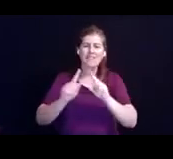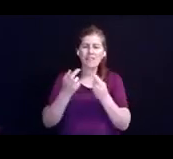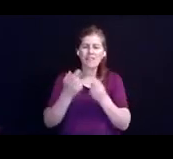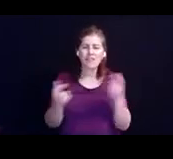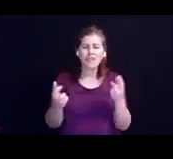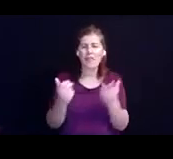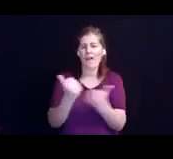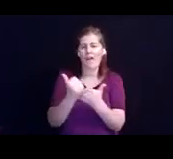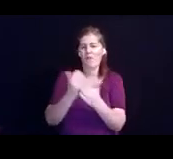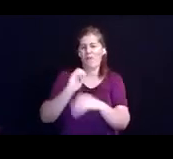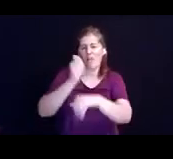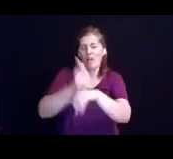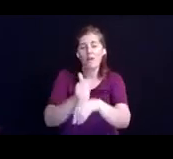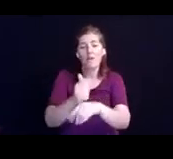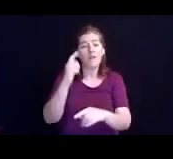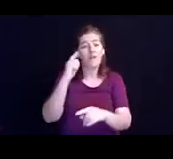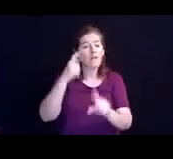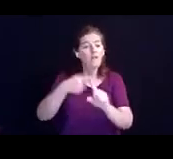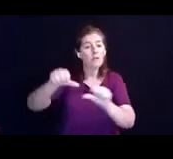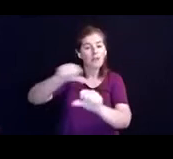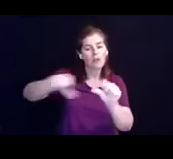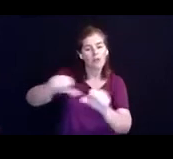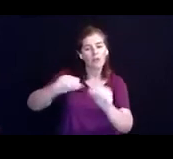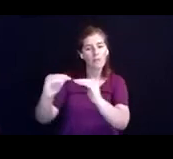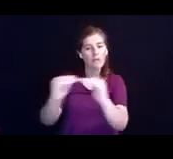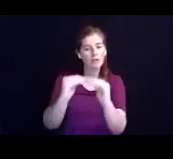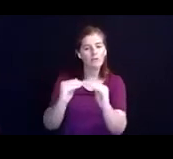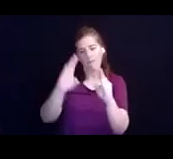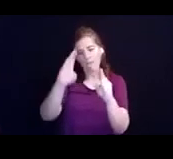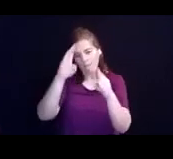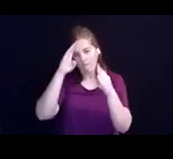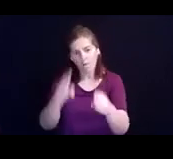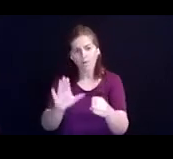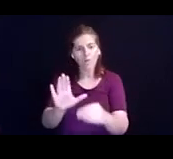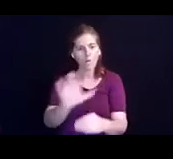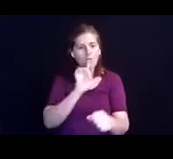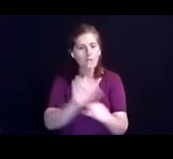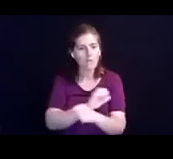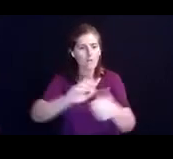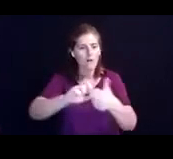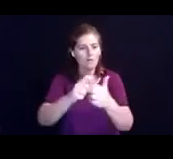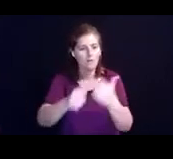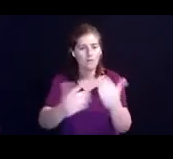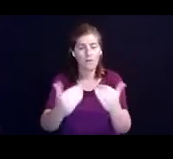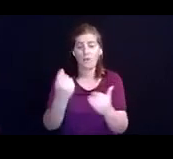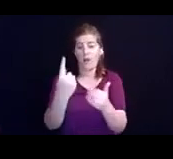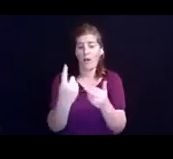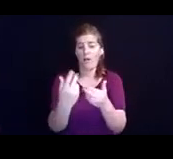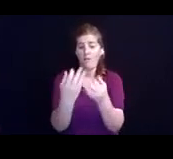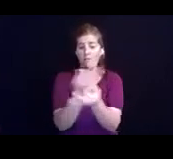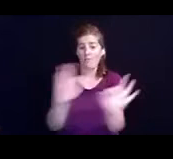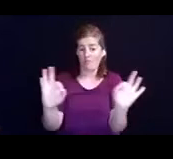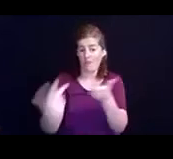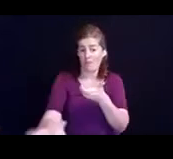You'll hear from your peers, and it will be very focused on the real problems that you have today. Participation is free and voluntary, as we said